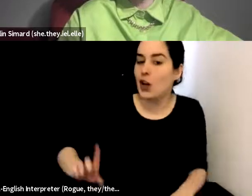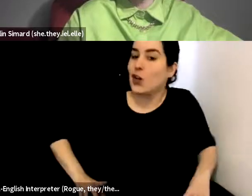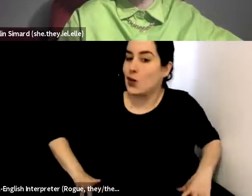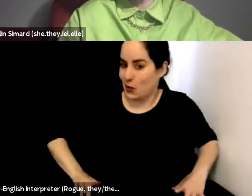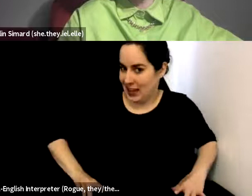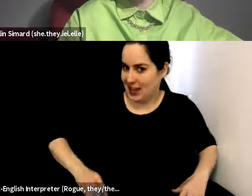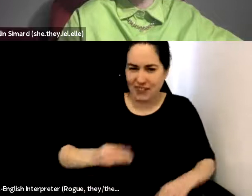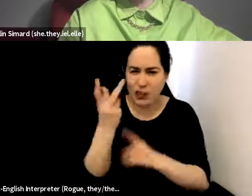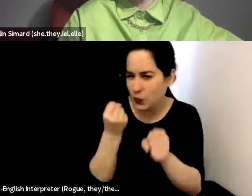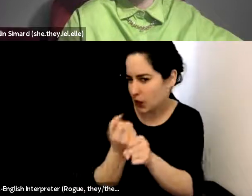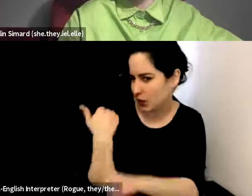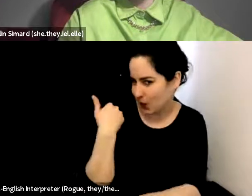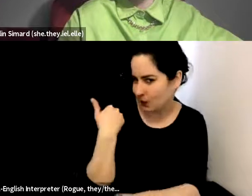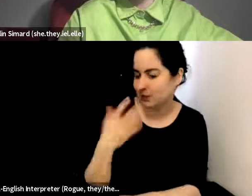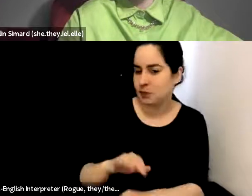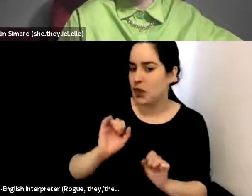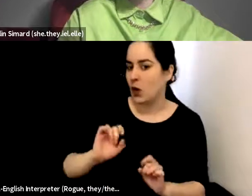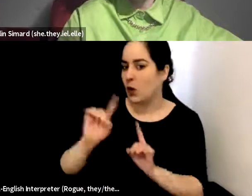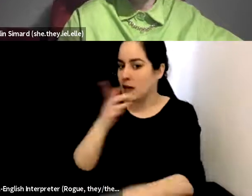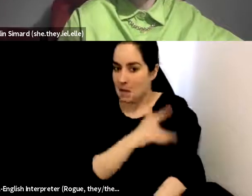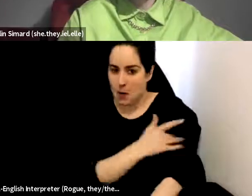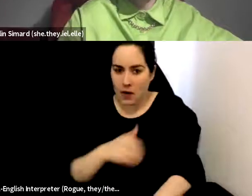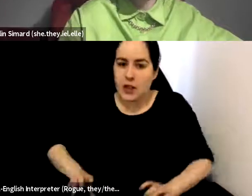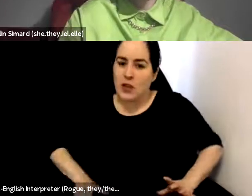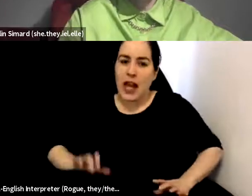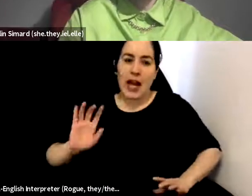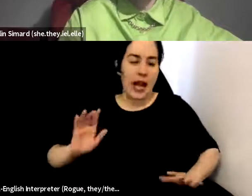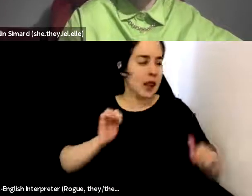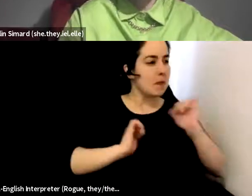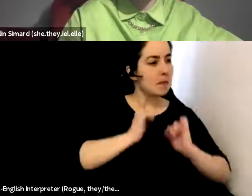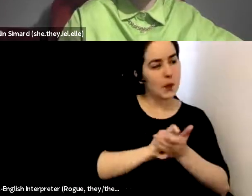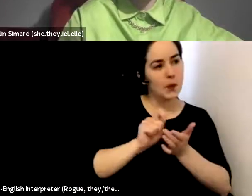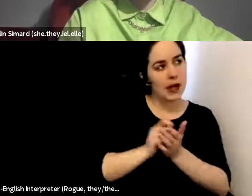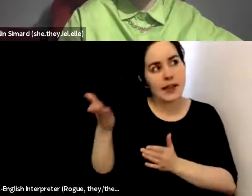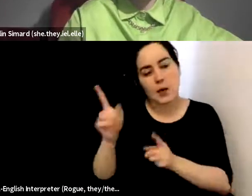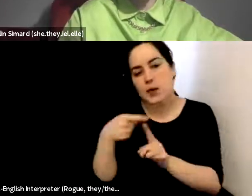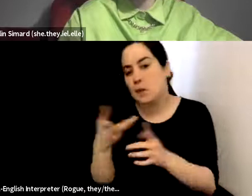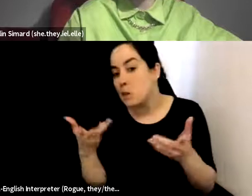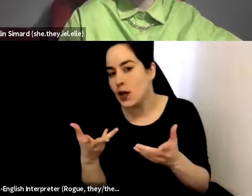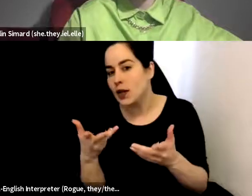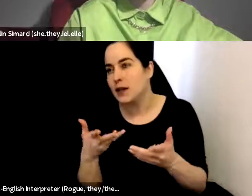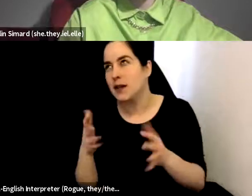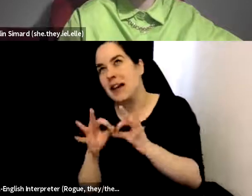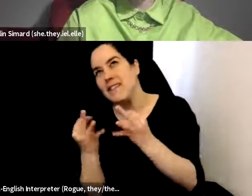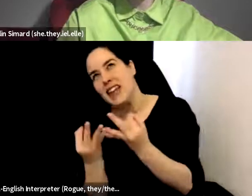years ago. That the play was about, well, it wasn't about my family, but it was a love letter to my family.